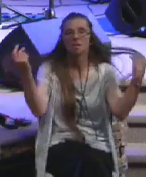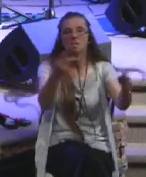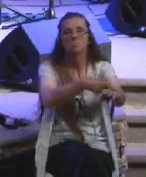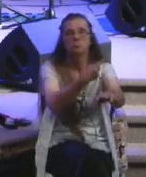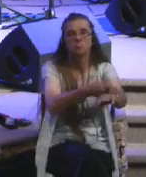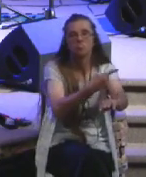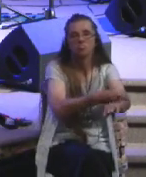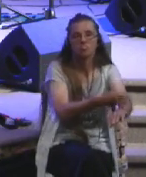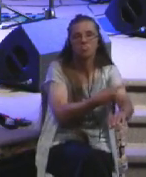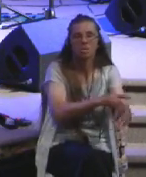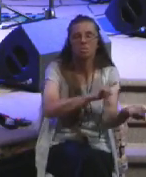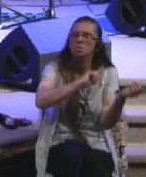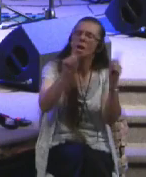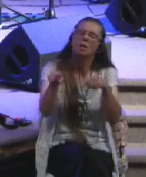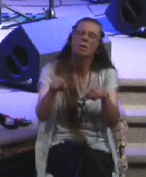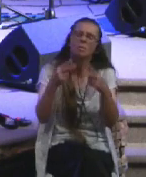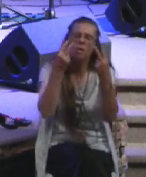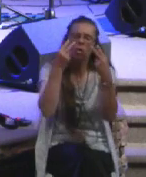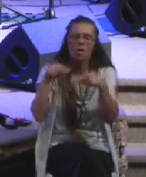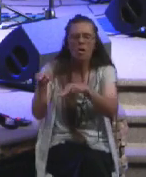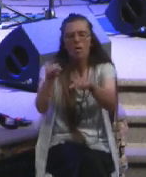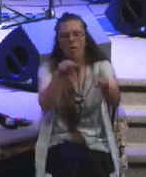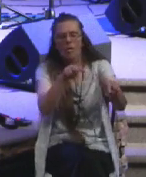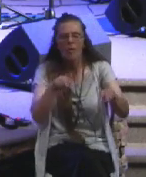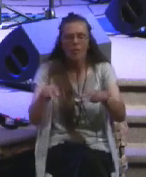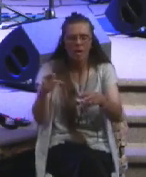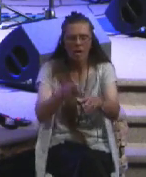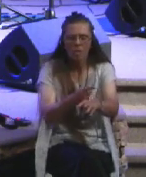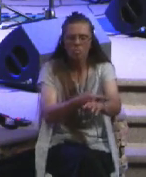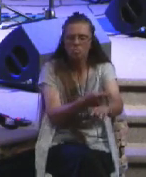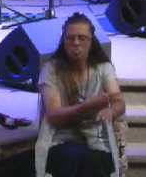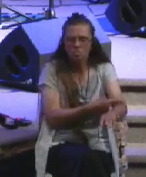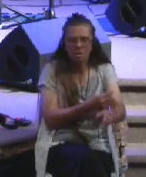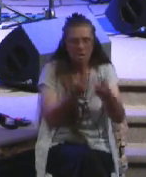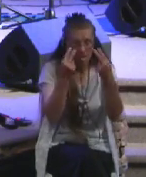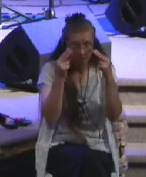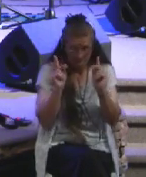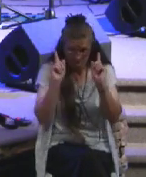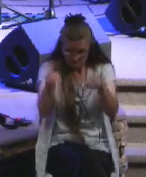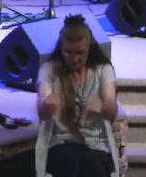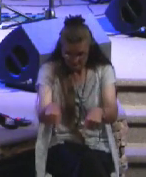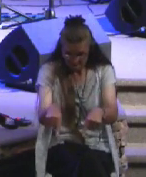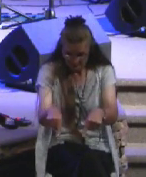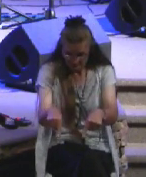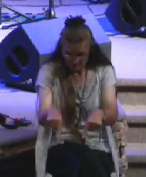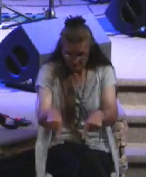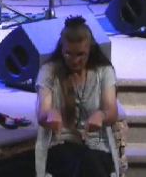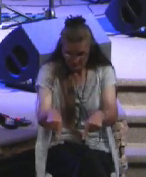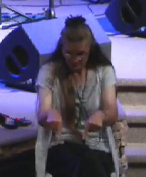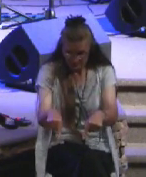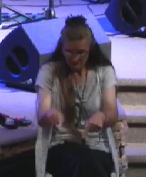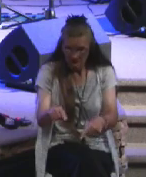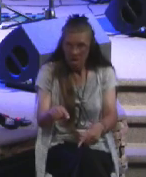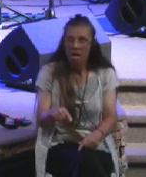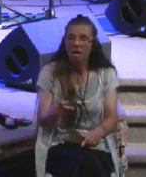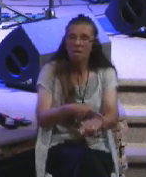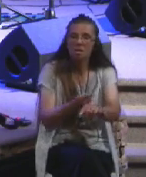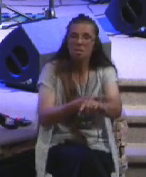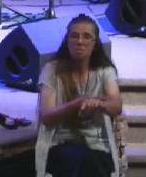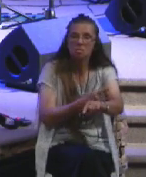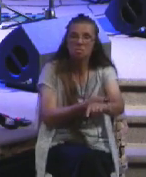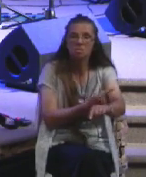says he's going to go over there and oversee this sheep shearing. So as he's overseeing it, he goes down there. And sheep shearing is a